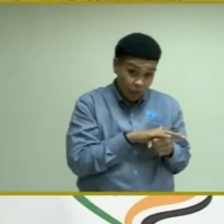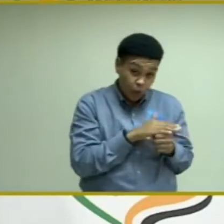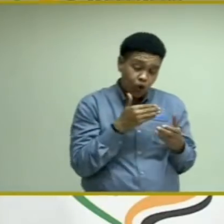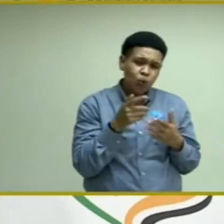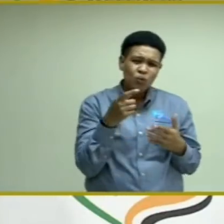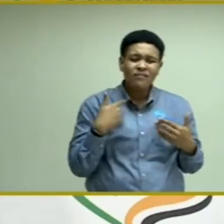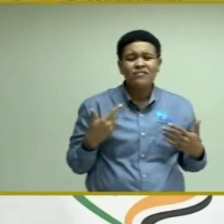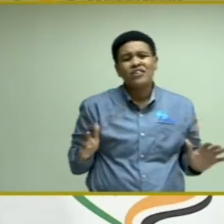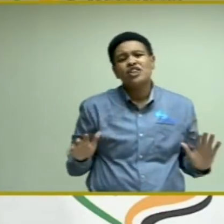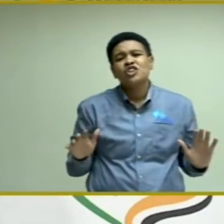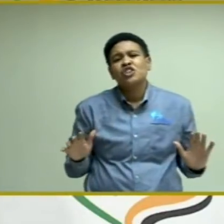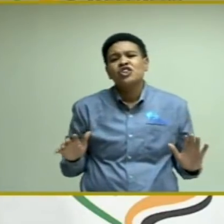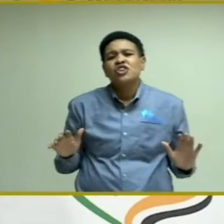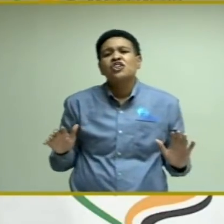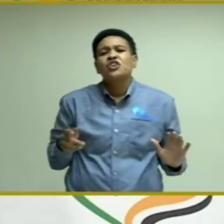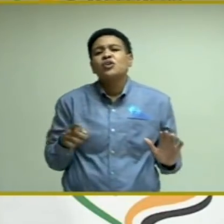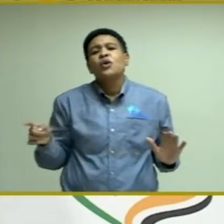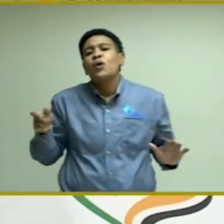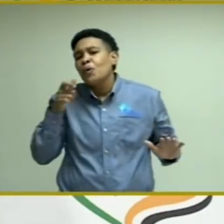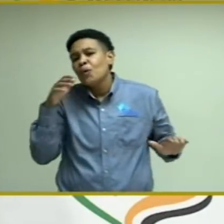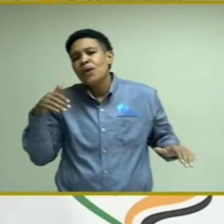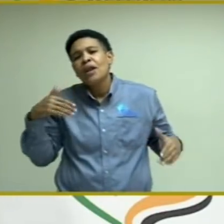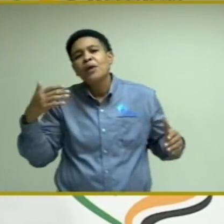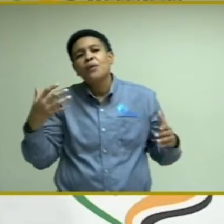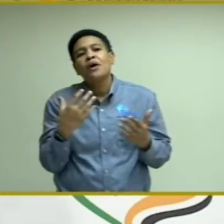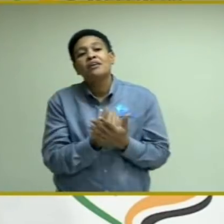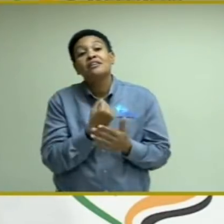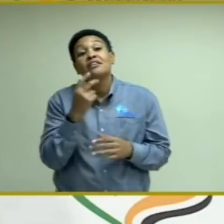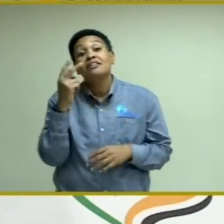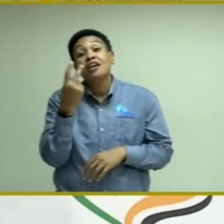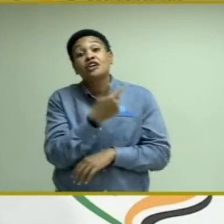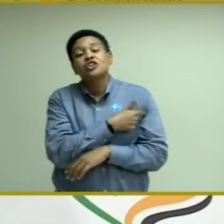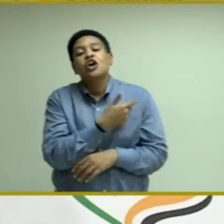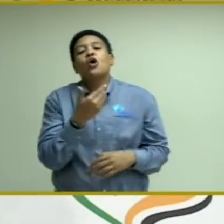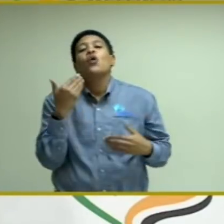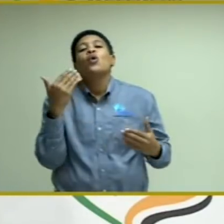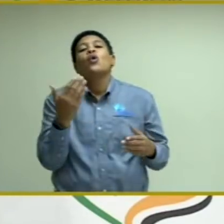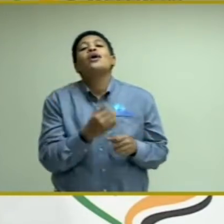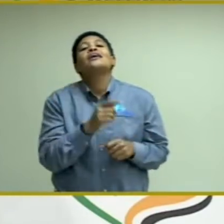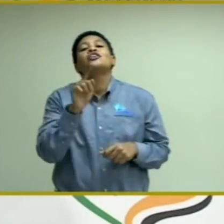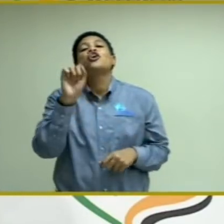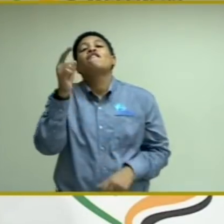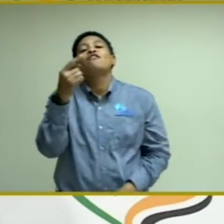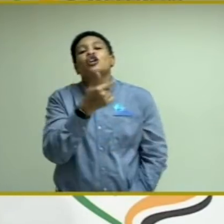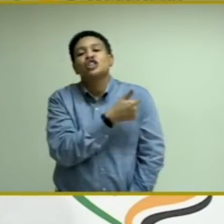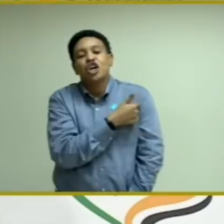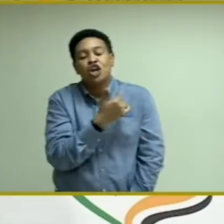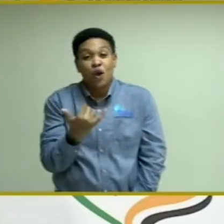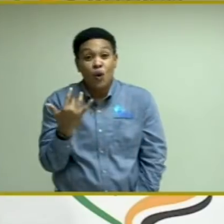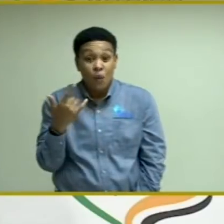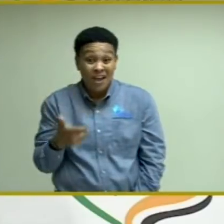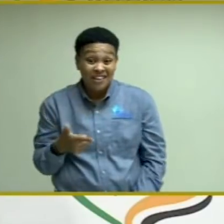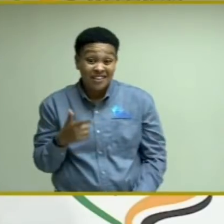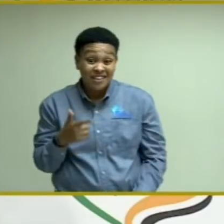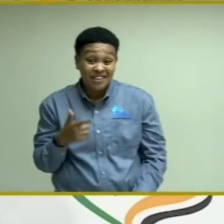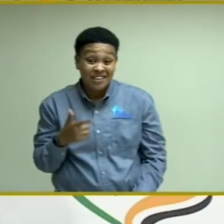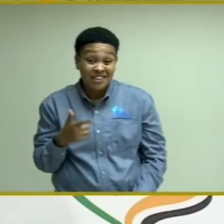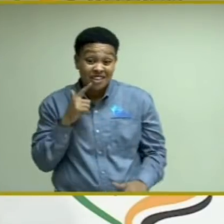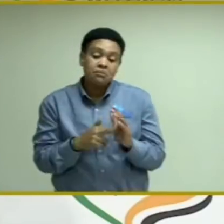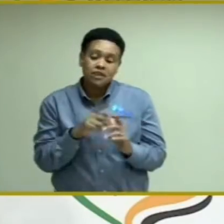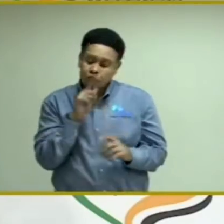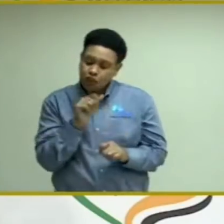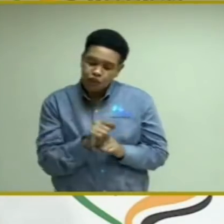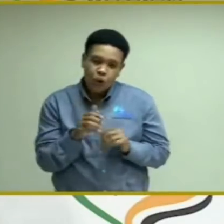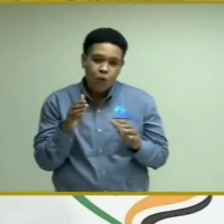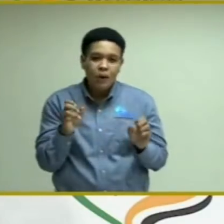you. And those who have not yet gotten a dose, go and get your first dose, because this represents the surest way